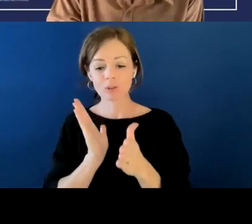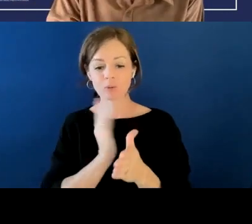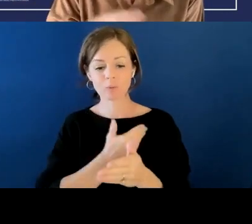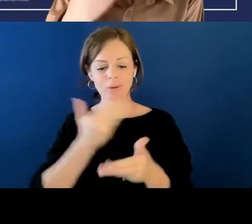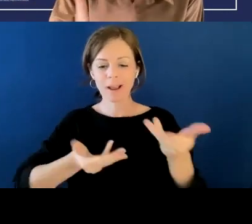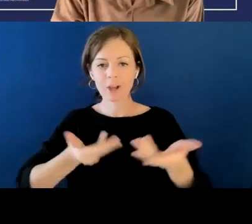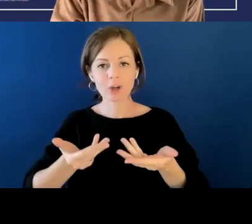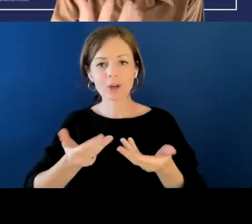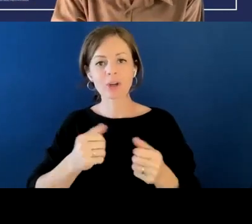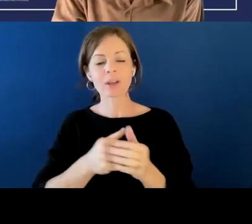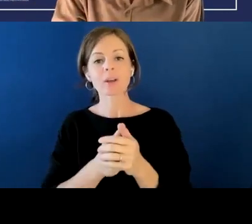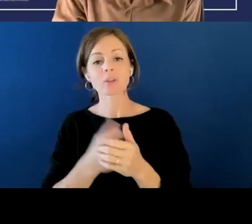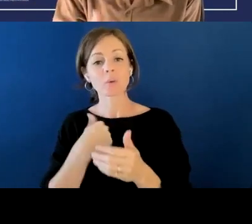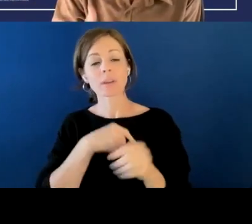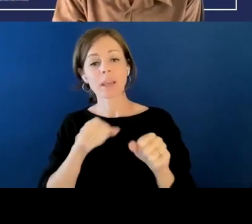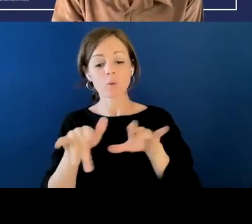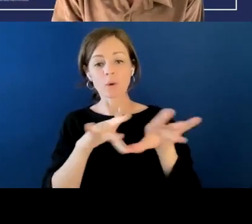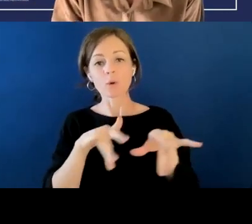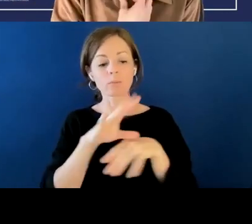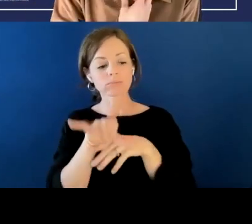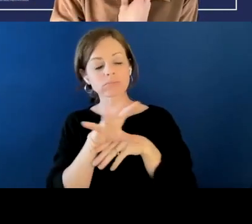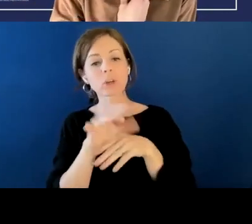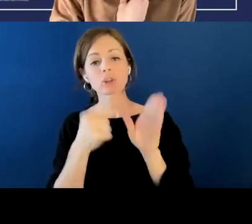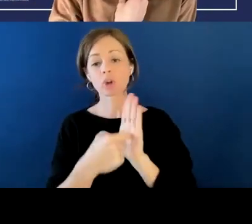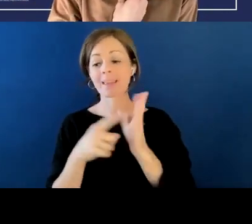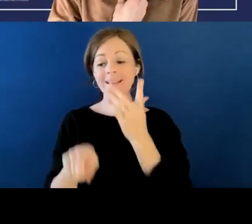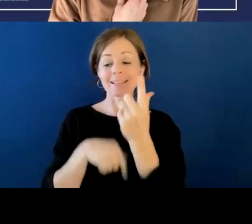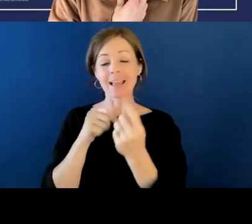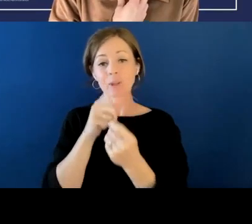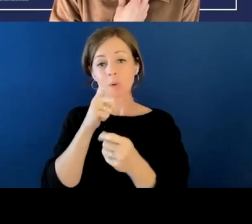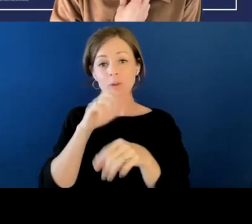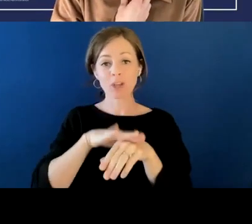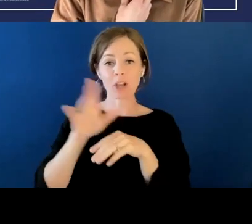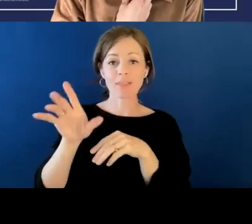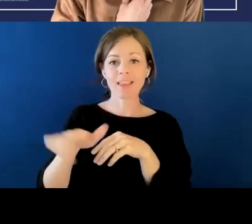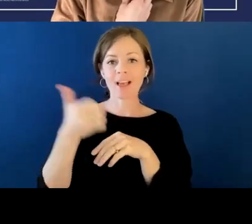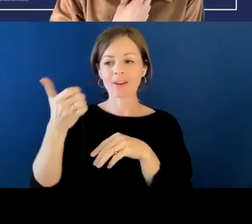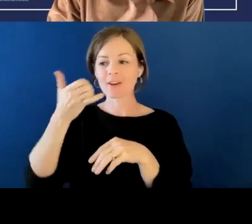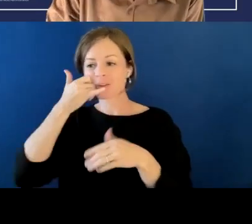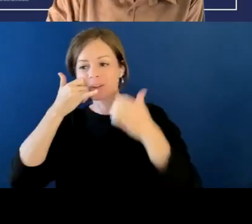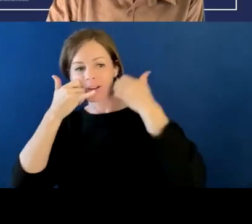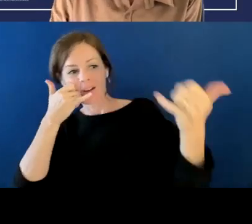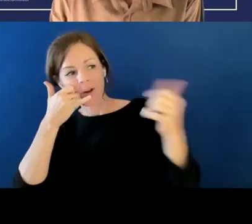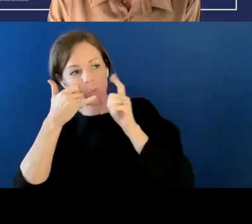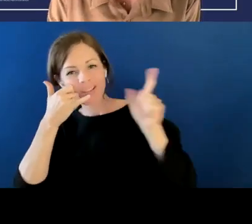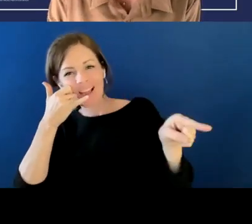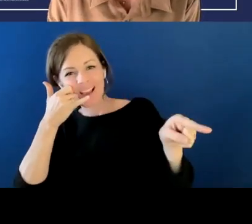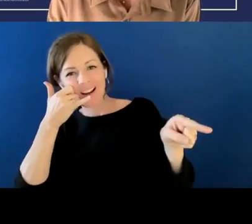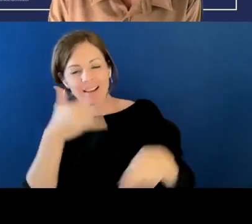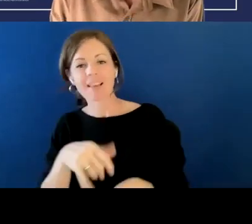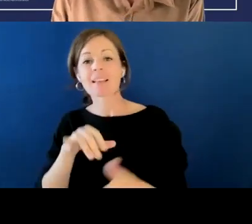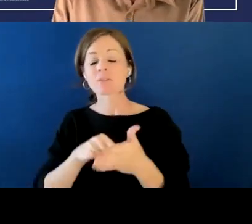can record those things and show them exactly like who is on the other side? How do we make it clear that it's a